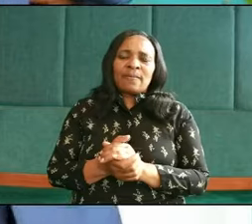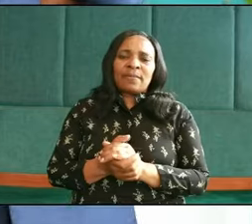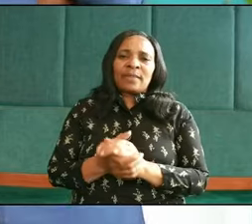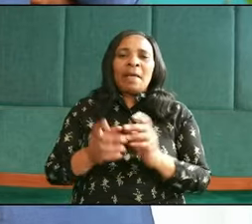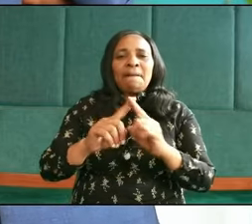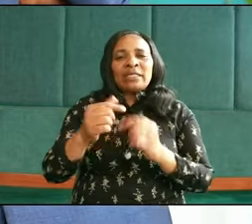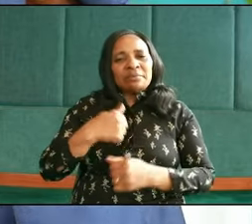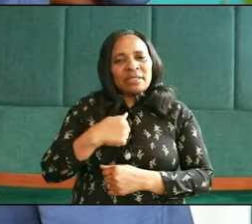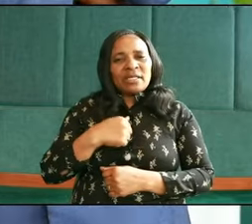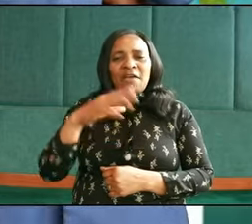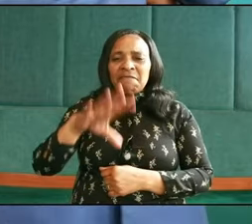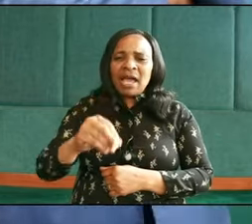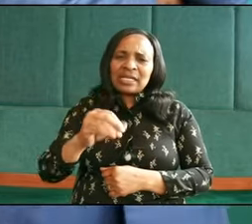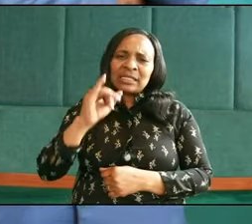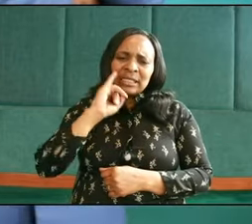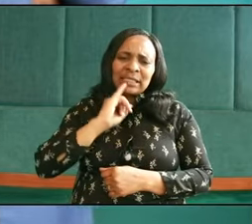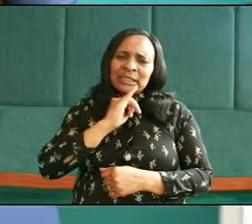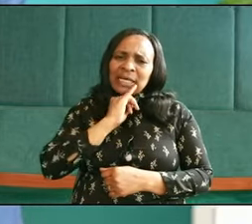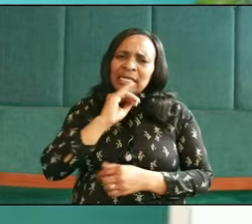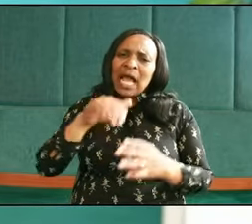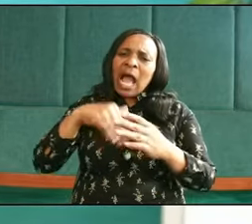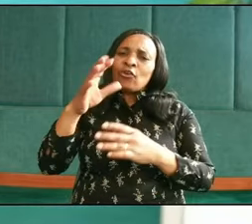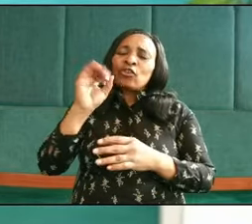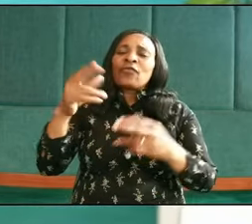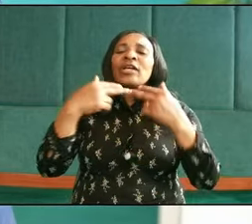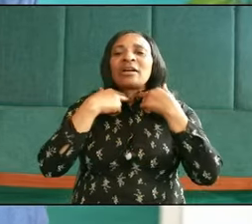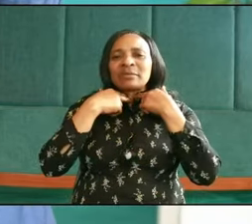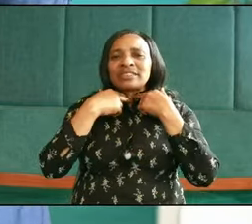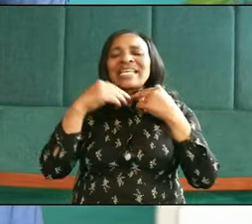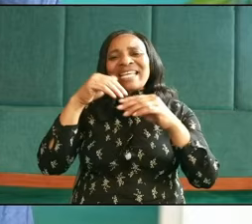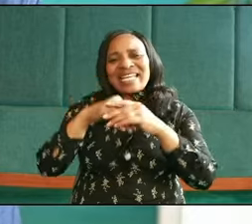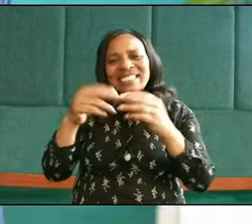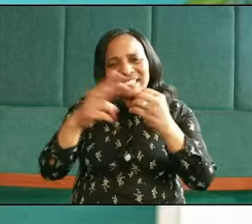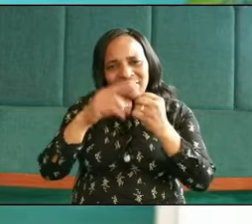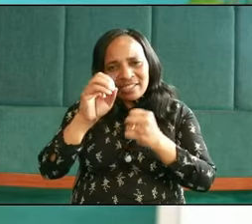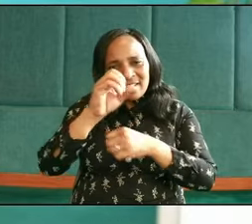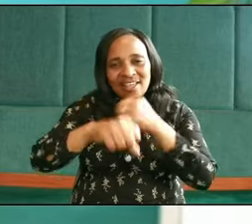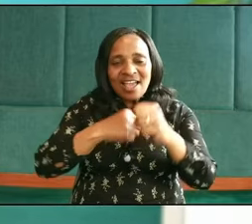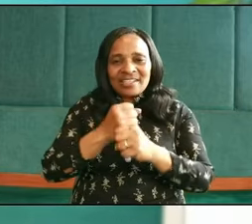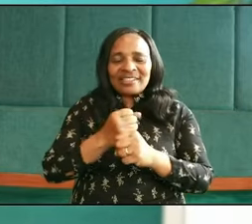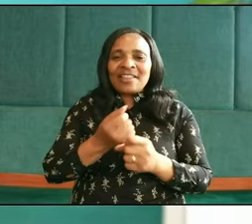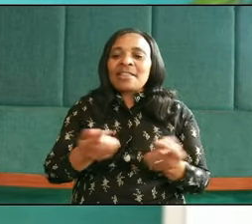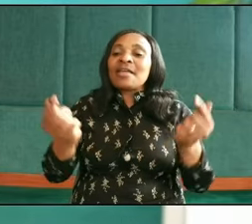But I find the Israelites, after coming out of the captivity in 70 years, they